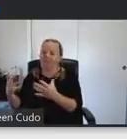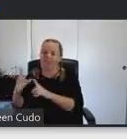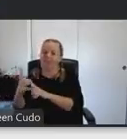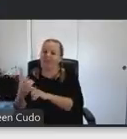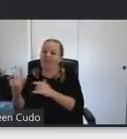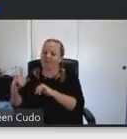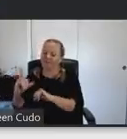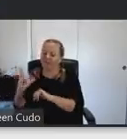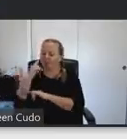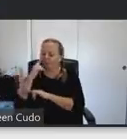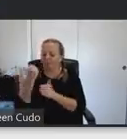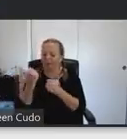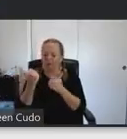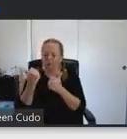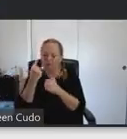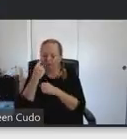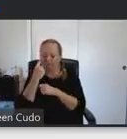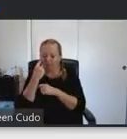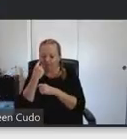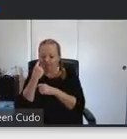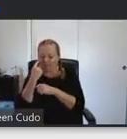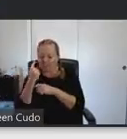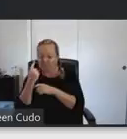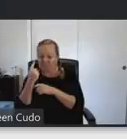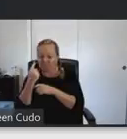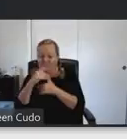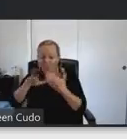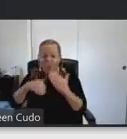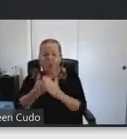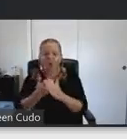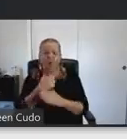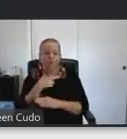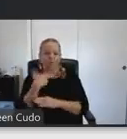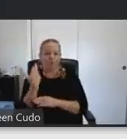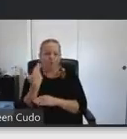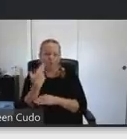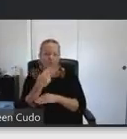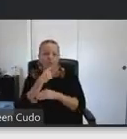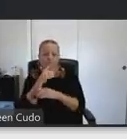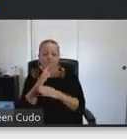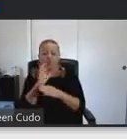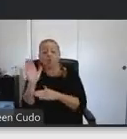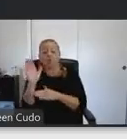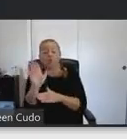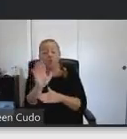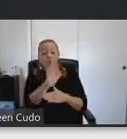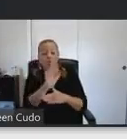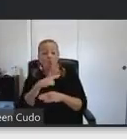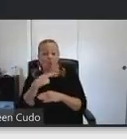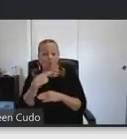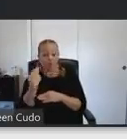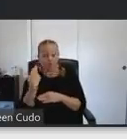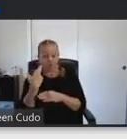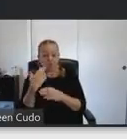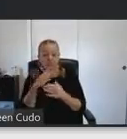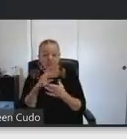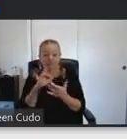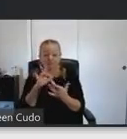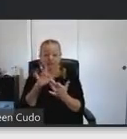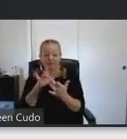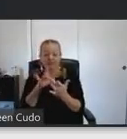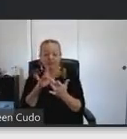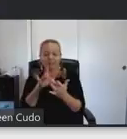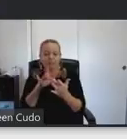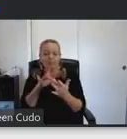think about overall risk to the public. So what is your risk as a member of the public for coming in contact with the virus? And what is our